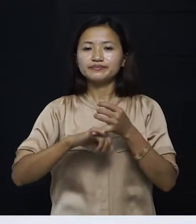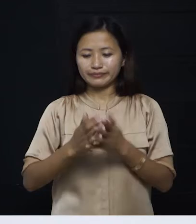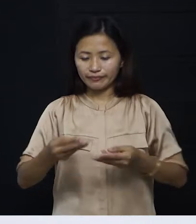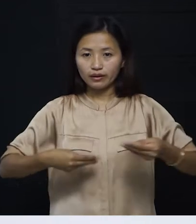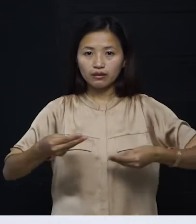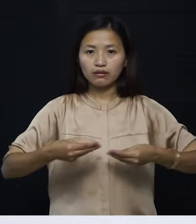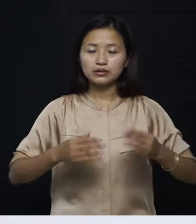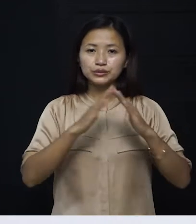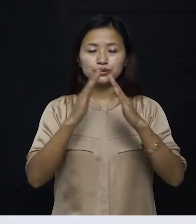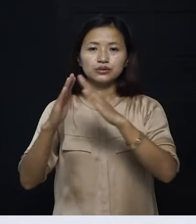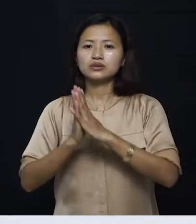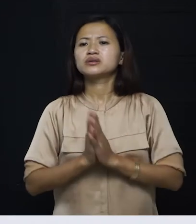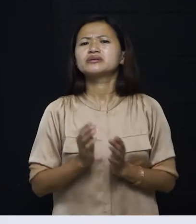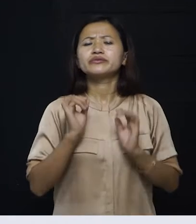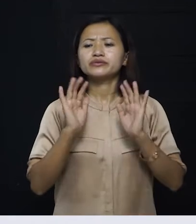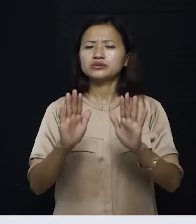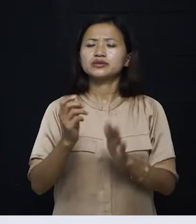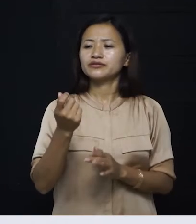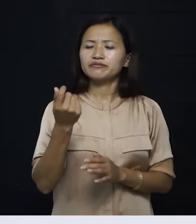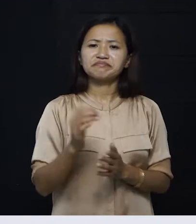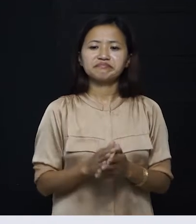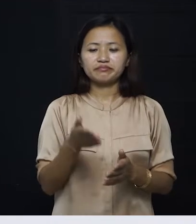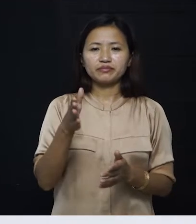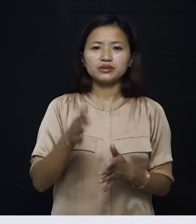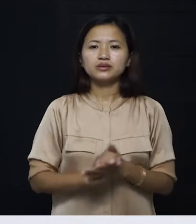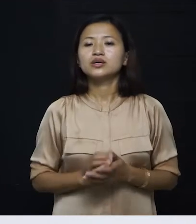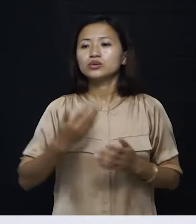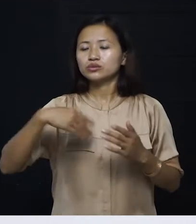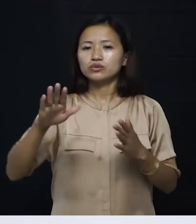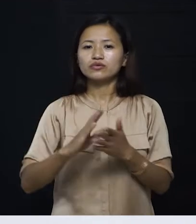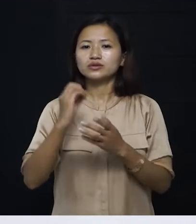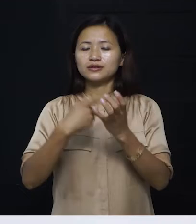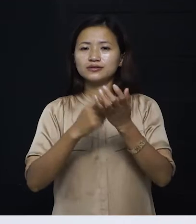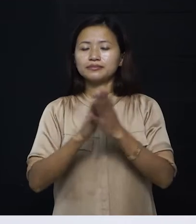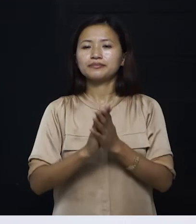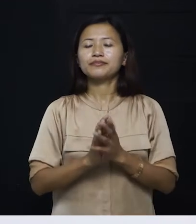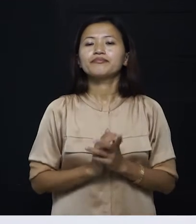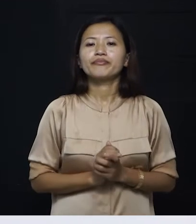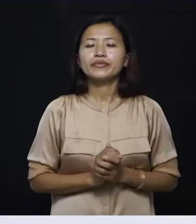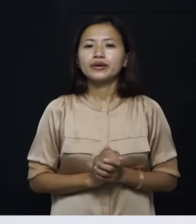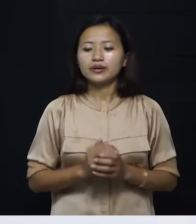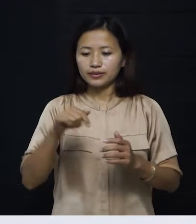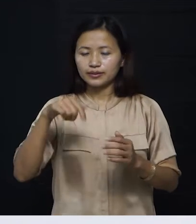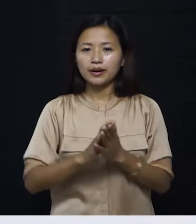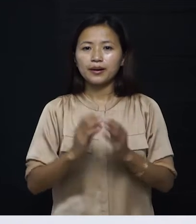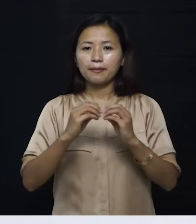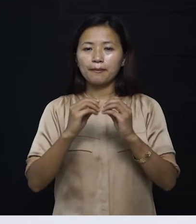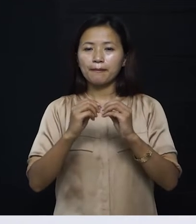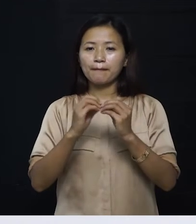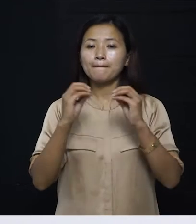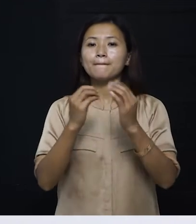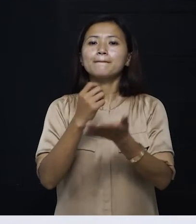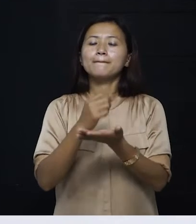See, if you don't have money, in other words, we call it as baki also, right? So that is what we meant. Okay, so here bank money means